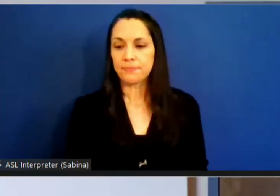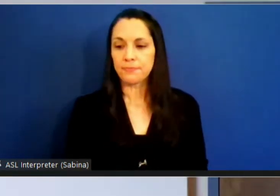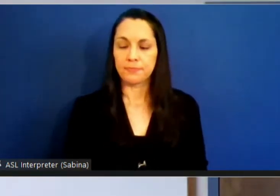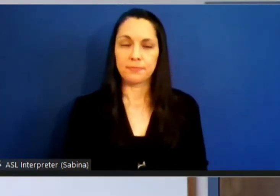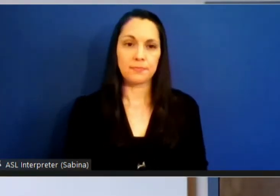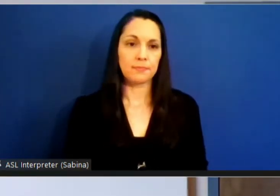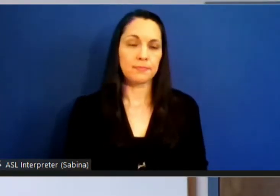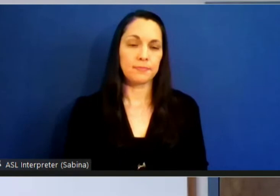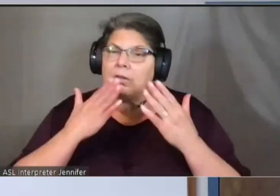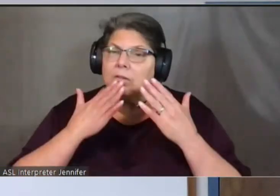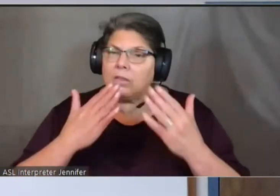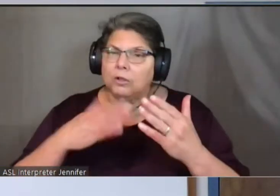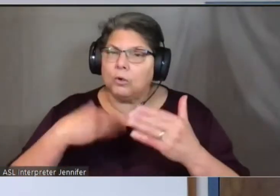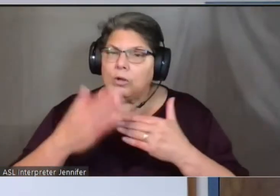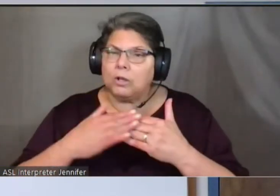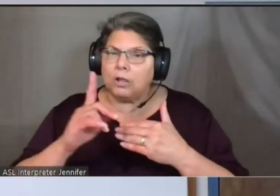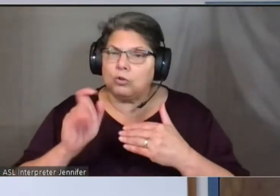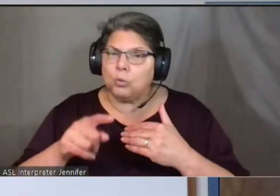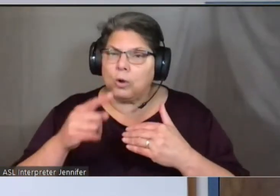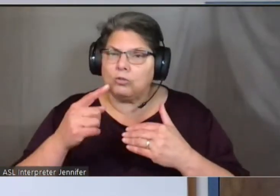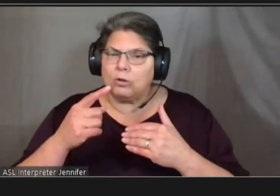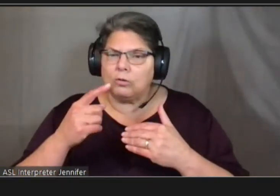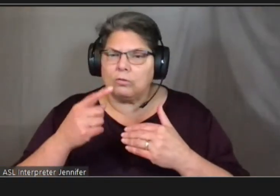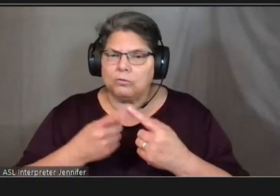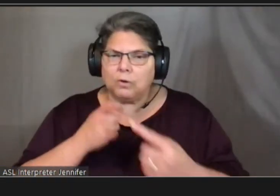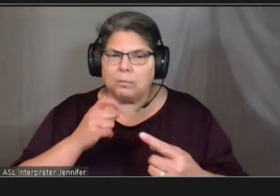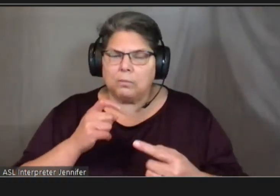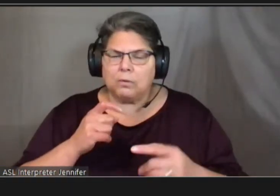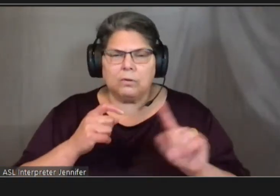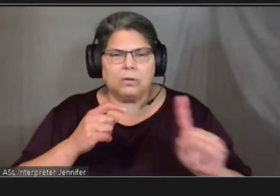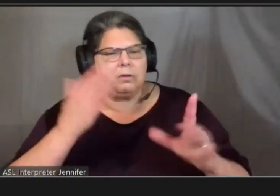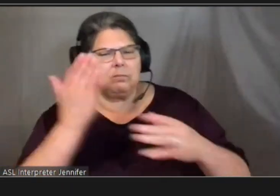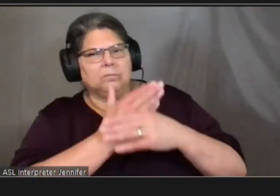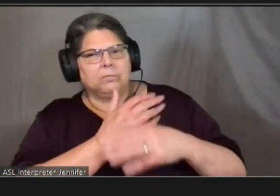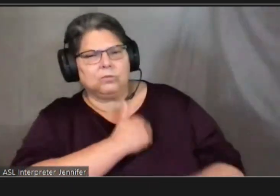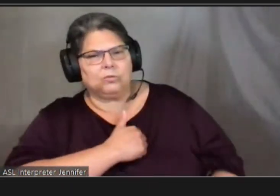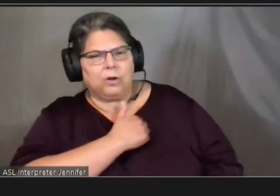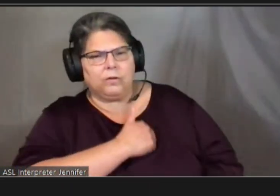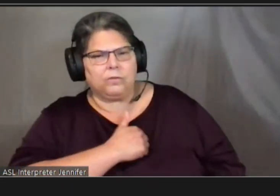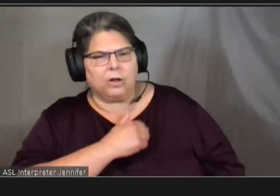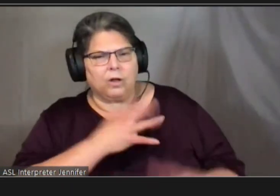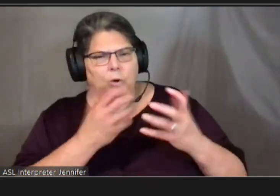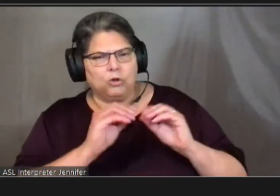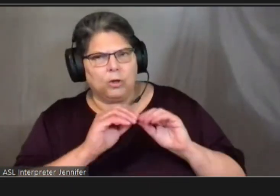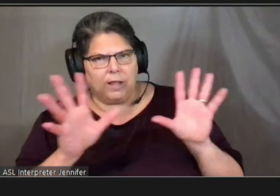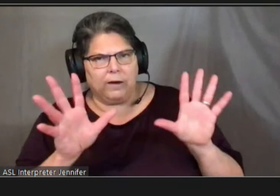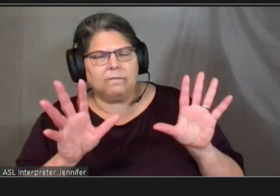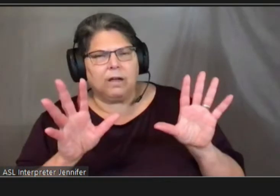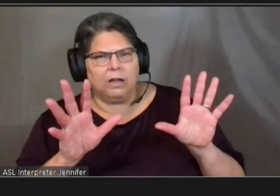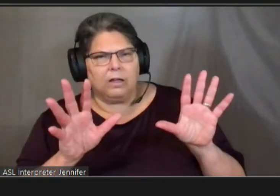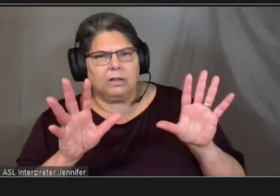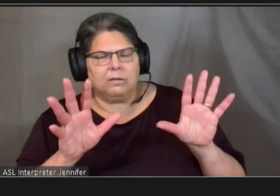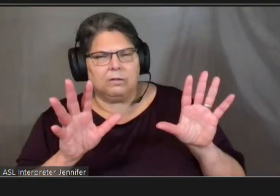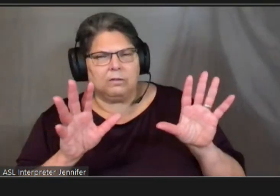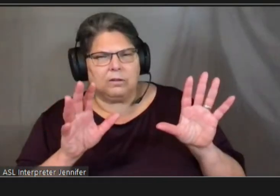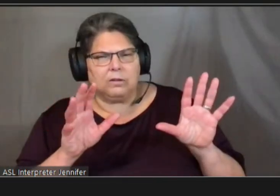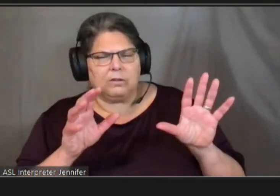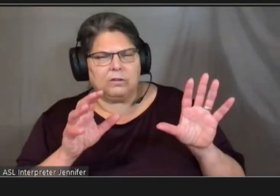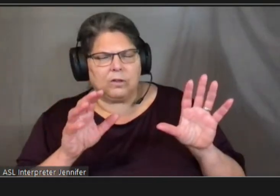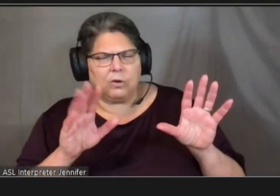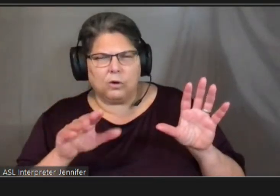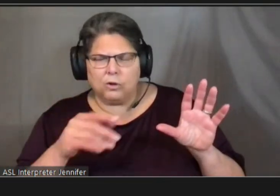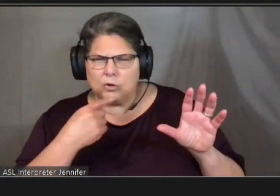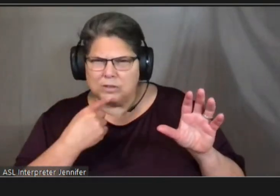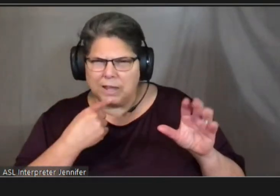Thank you. Next question is going to be from Mendocino Action News. I'm sorry. Just to clarify, you were setting up the